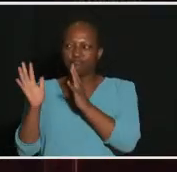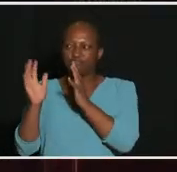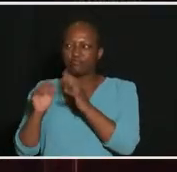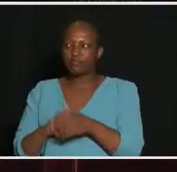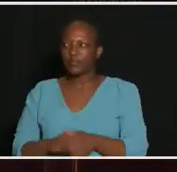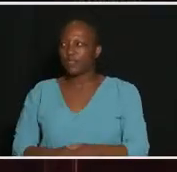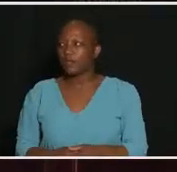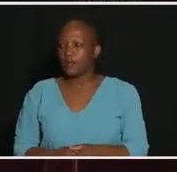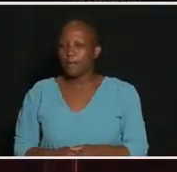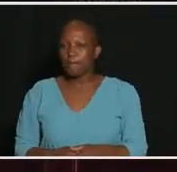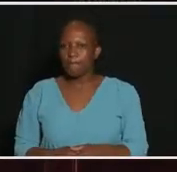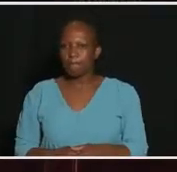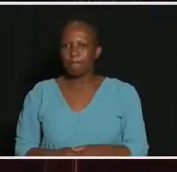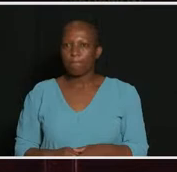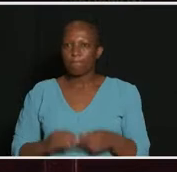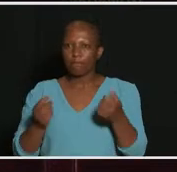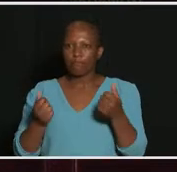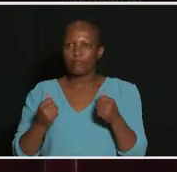next